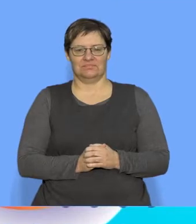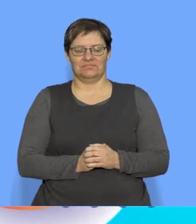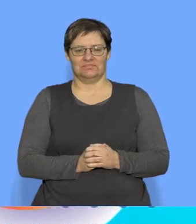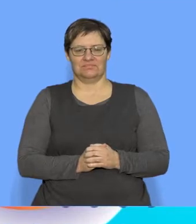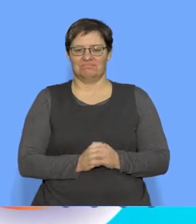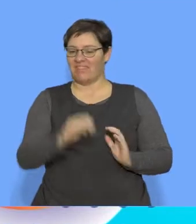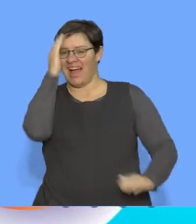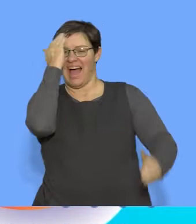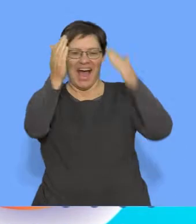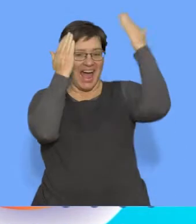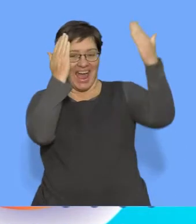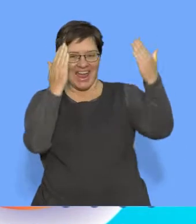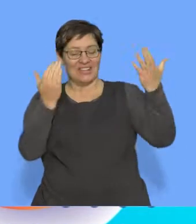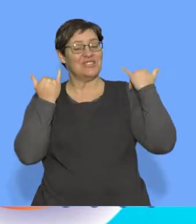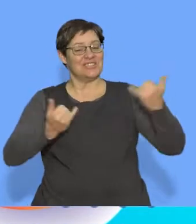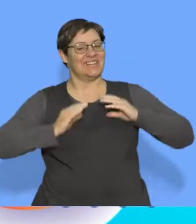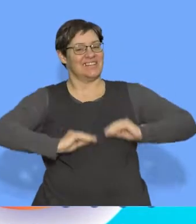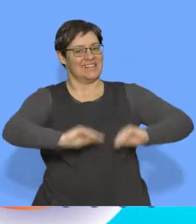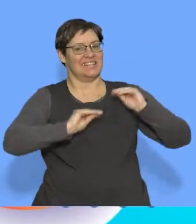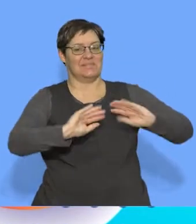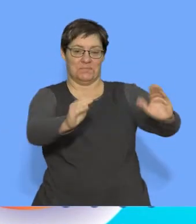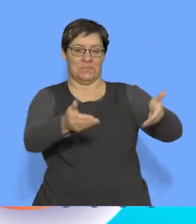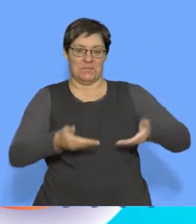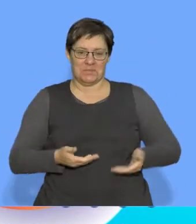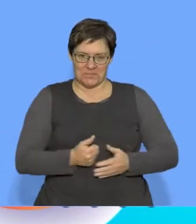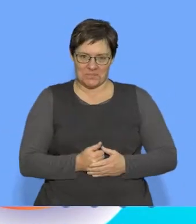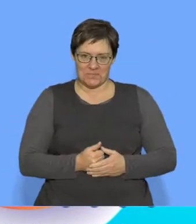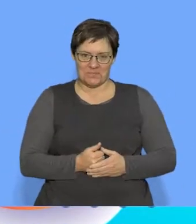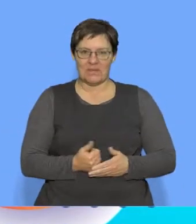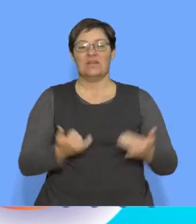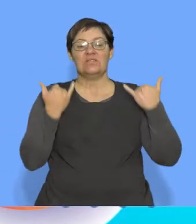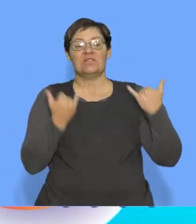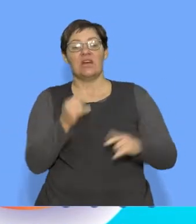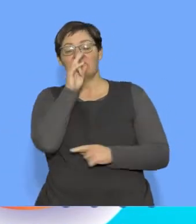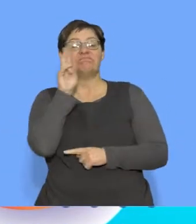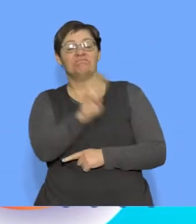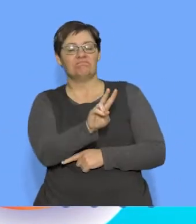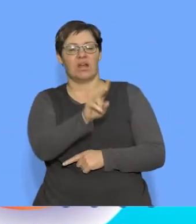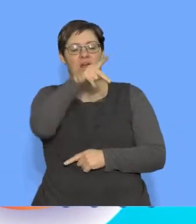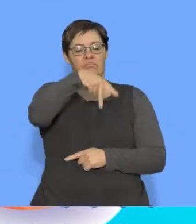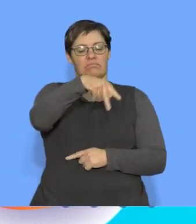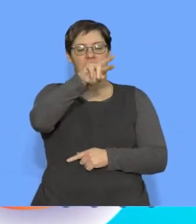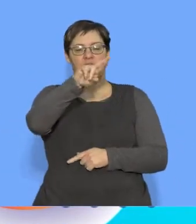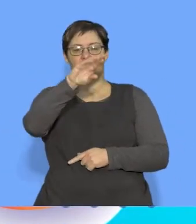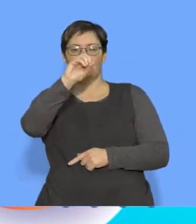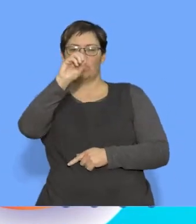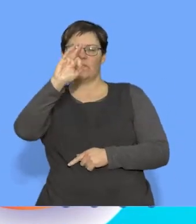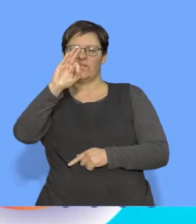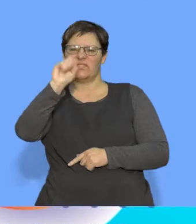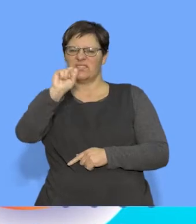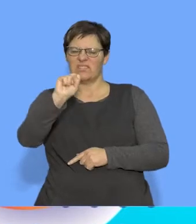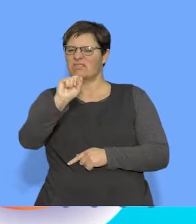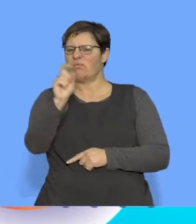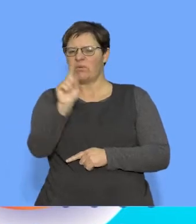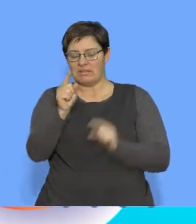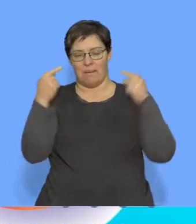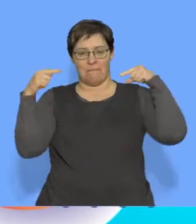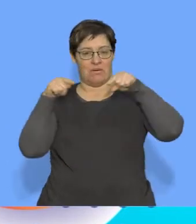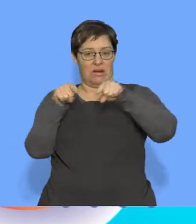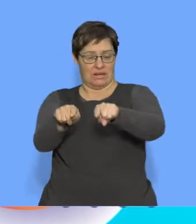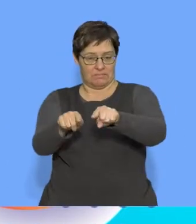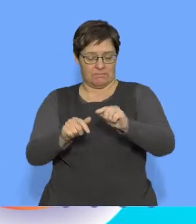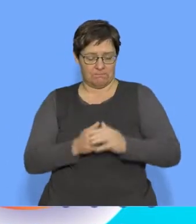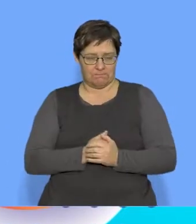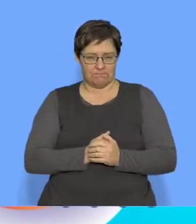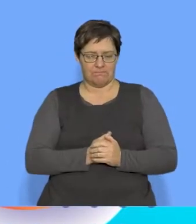Hi guys, welcome to today's lesson. So today we're going to be looking at proofs of parallelograms. Firstly, we're going to look at